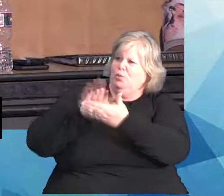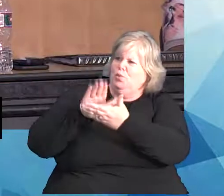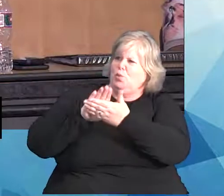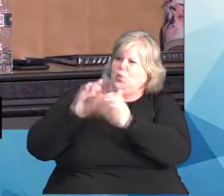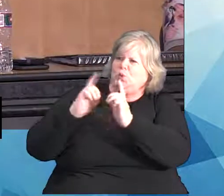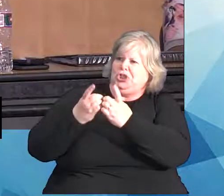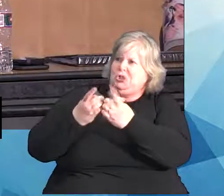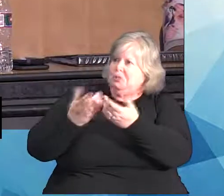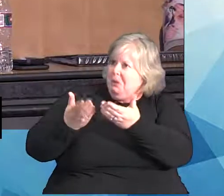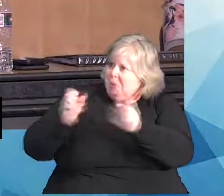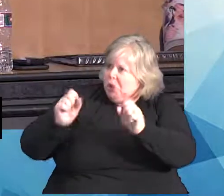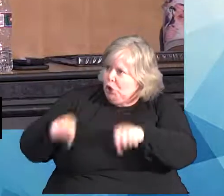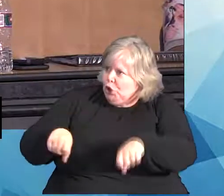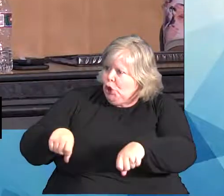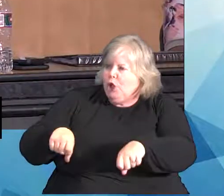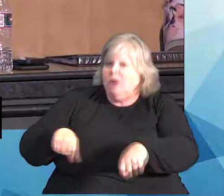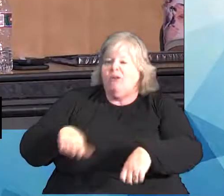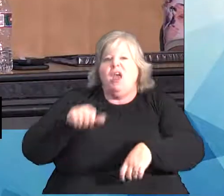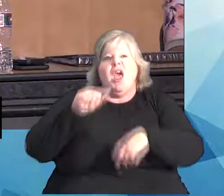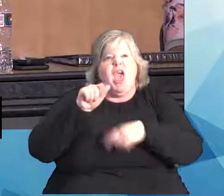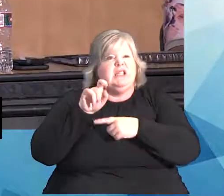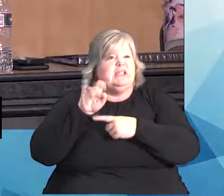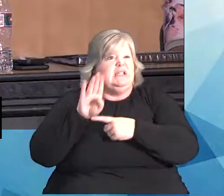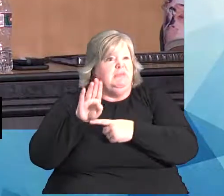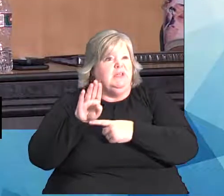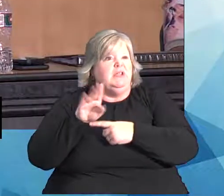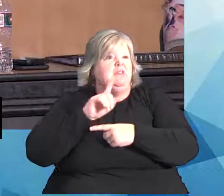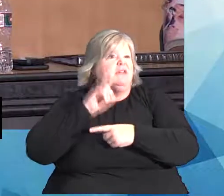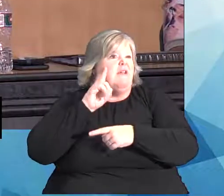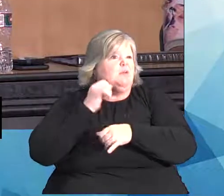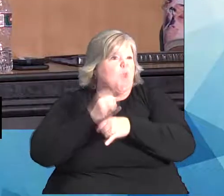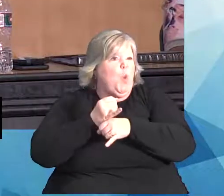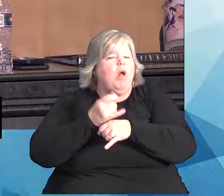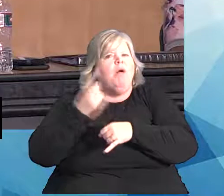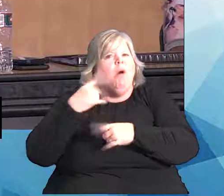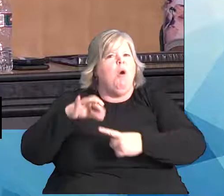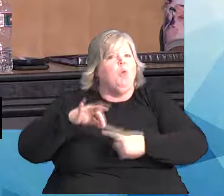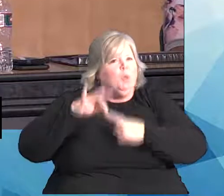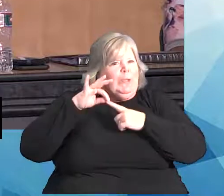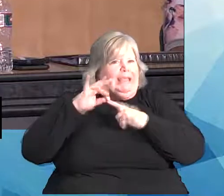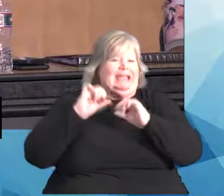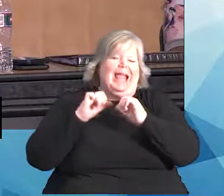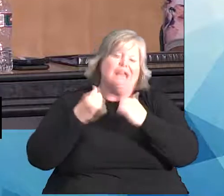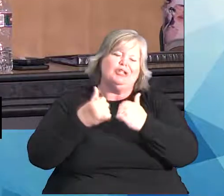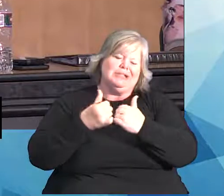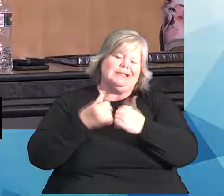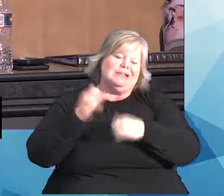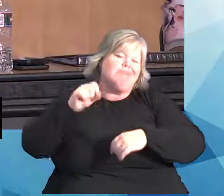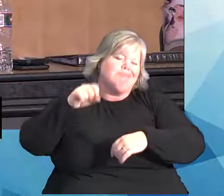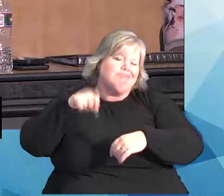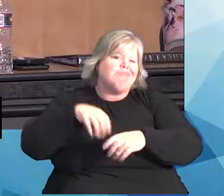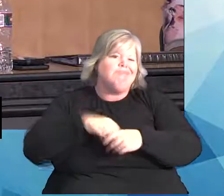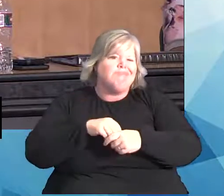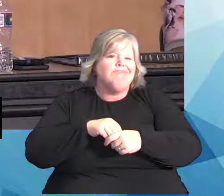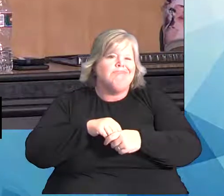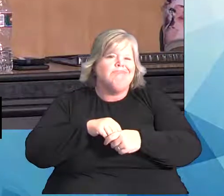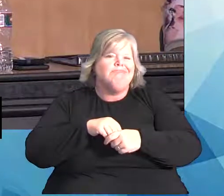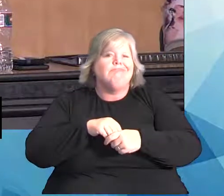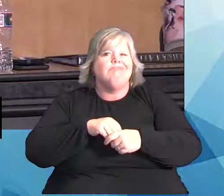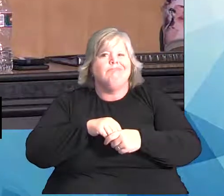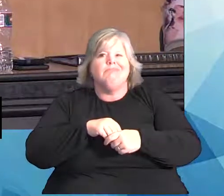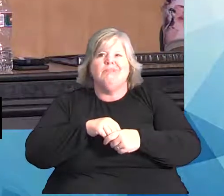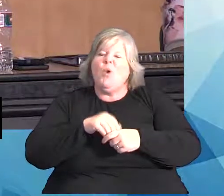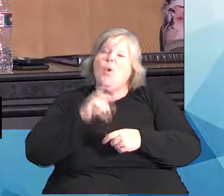district. Of course, ASDB as a school for the deaf is a unique agency and in a somewhat